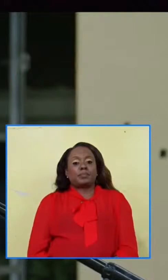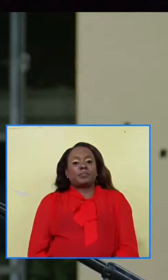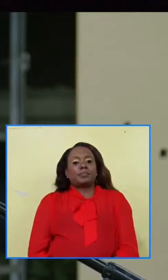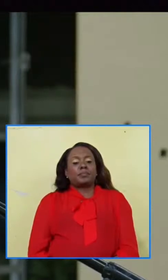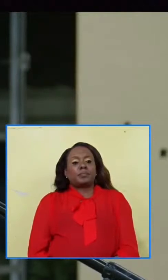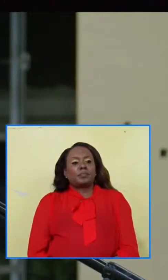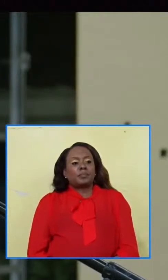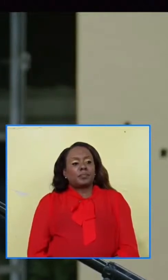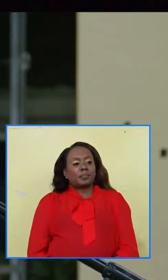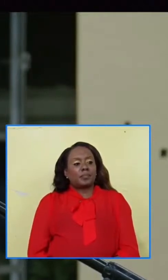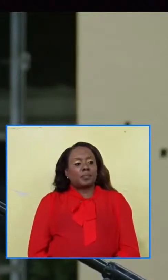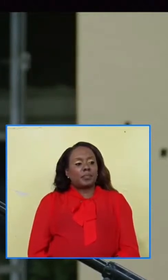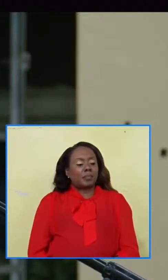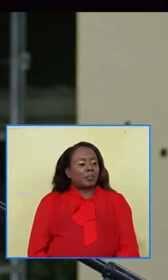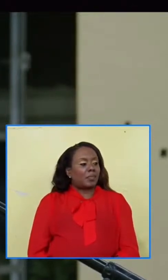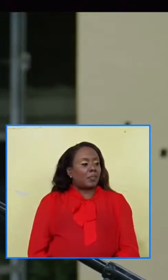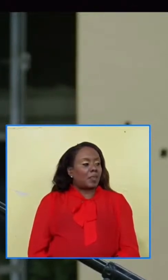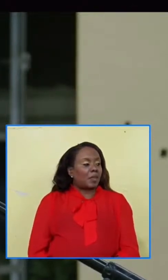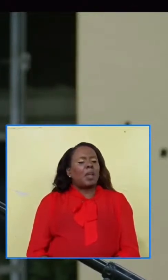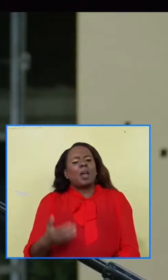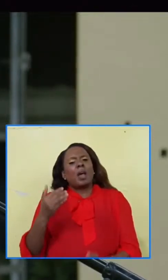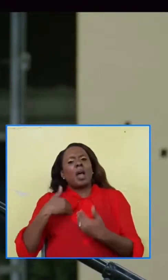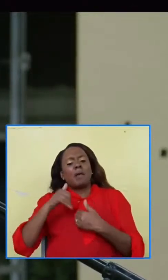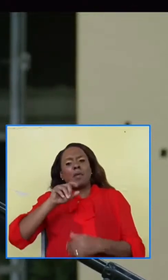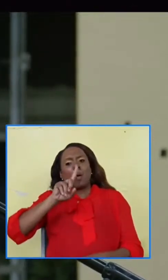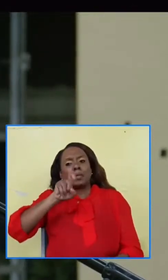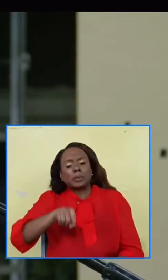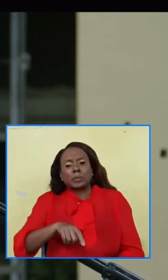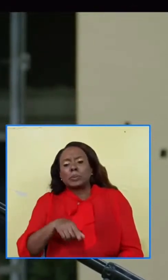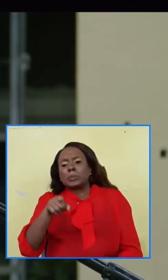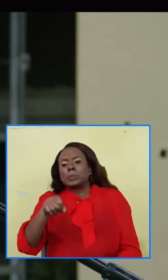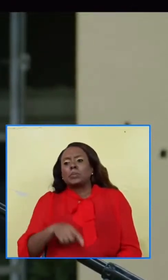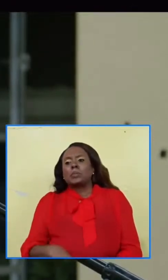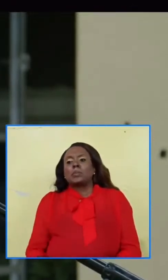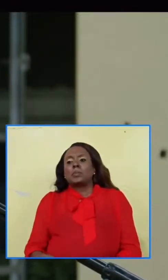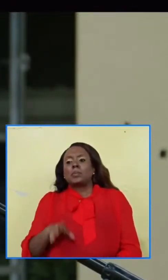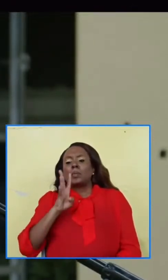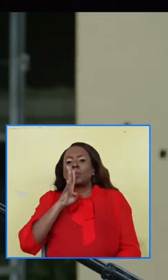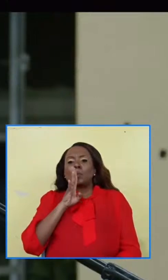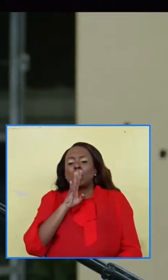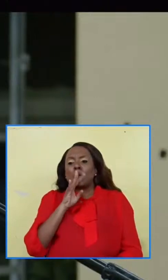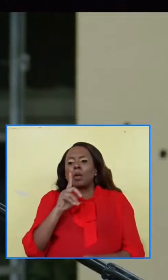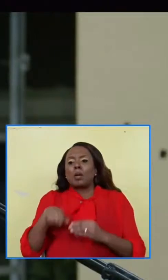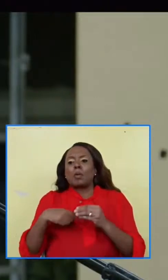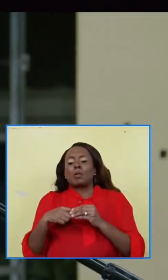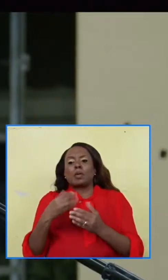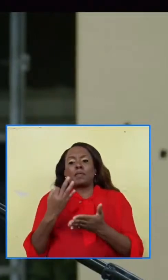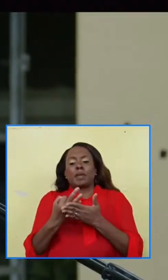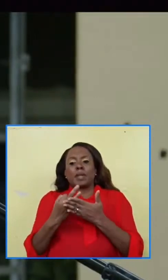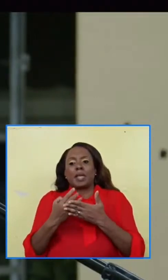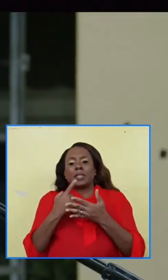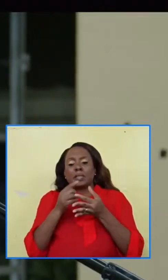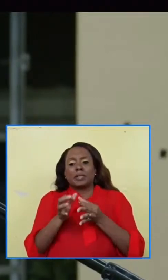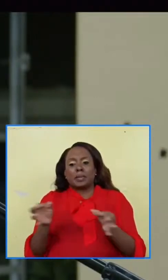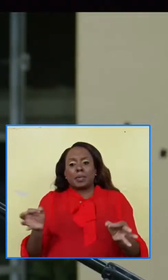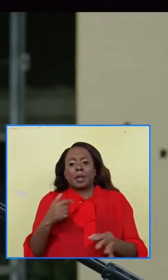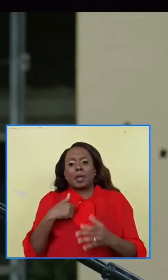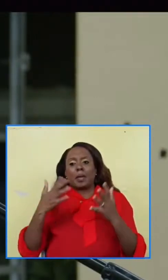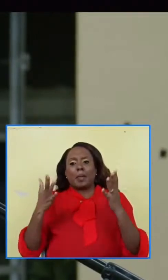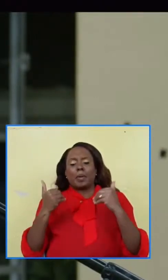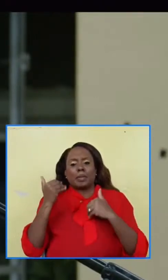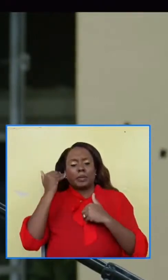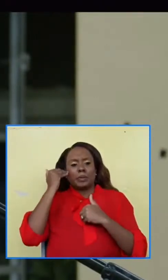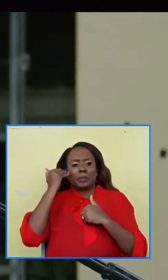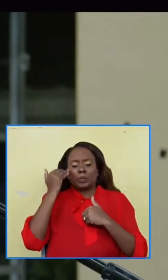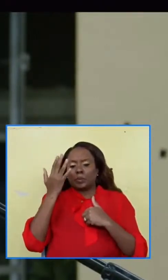have a question from you. You said about the backlog of the financial statements. I would like to know how come that